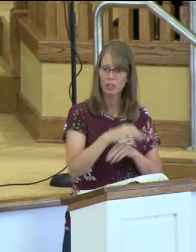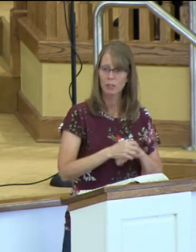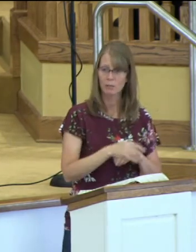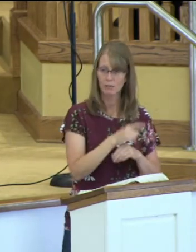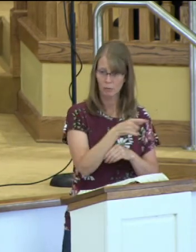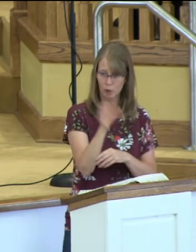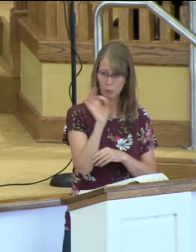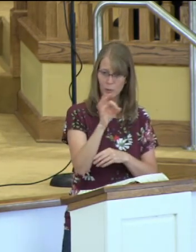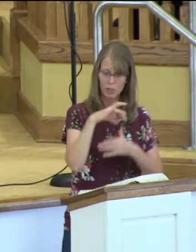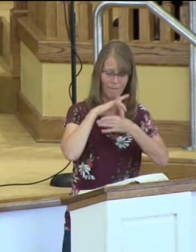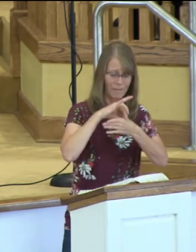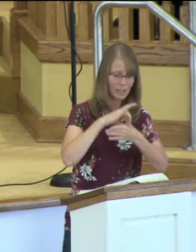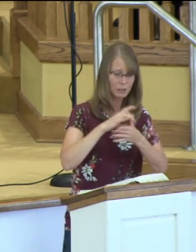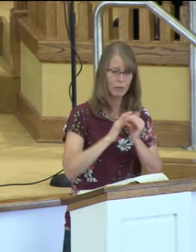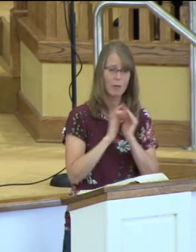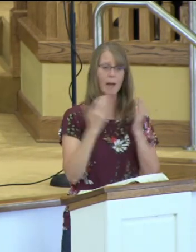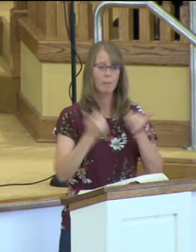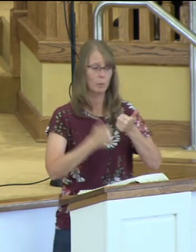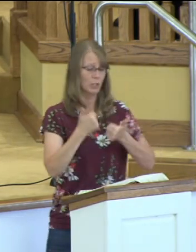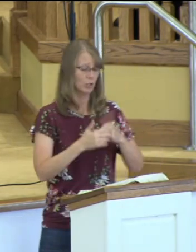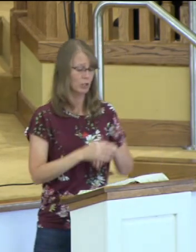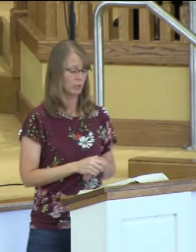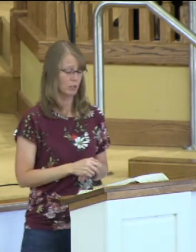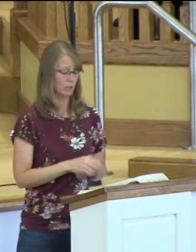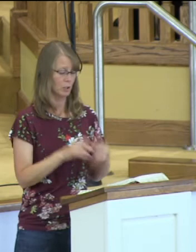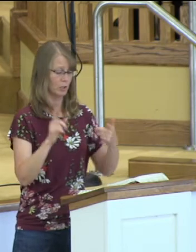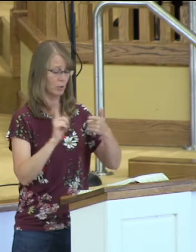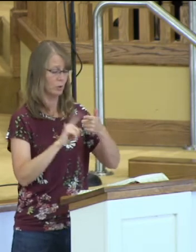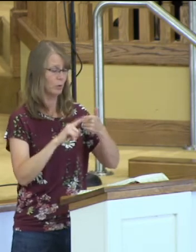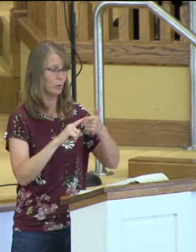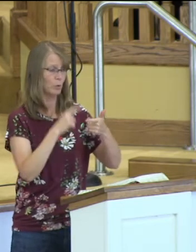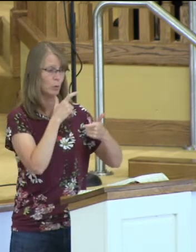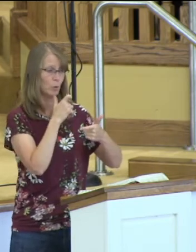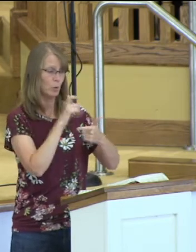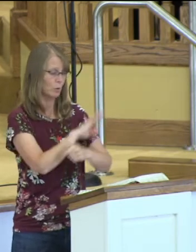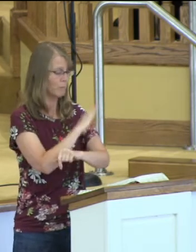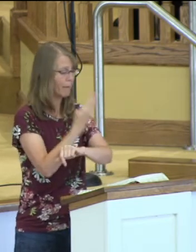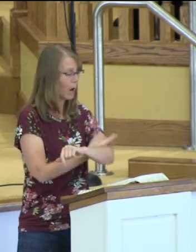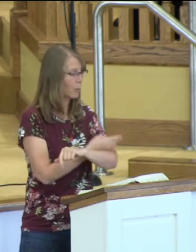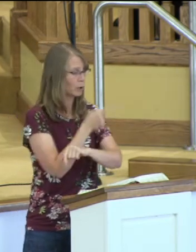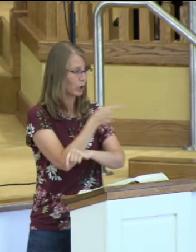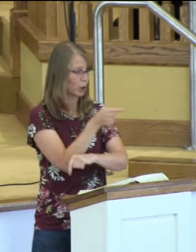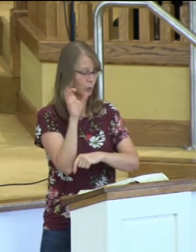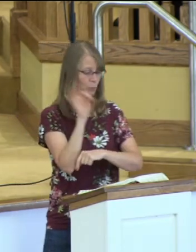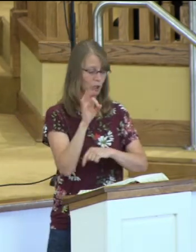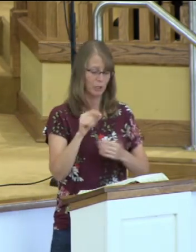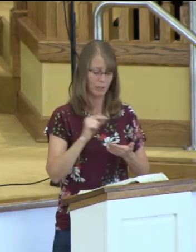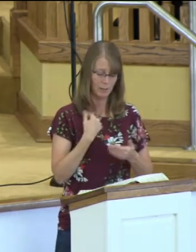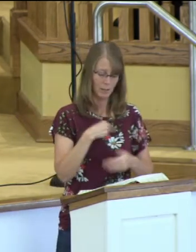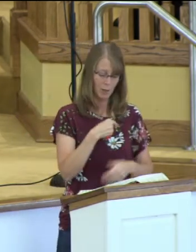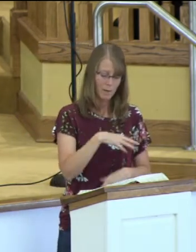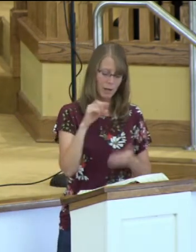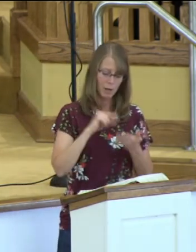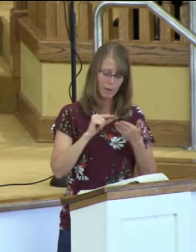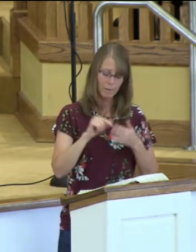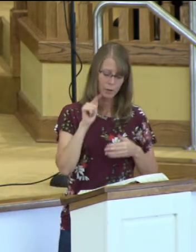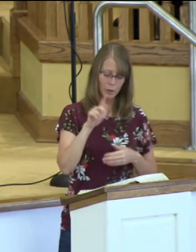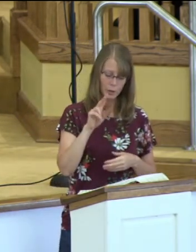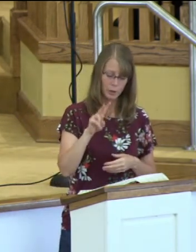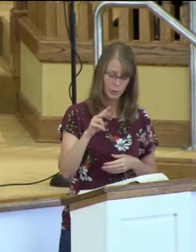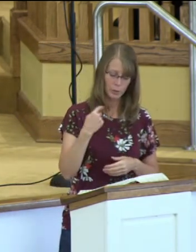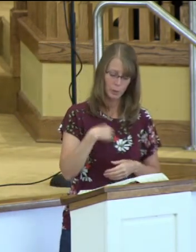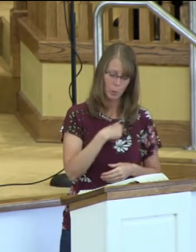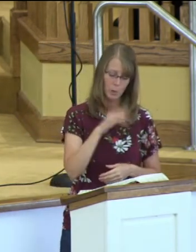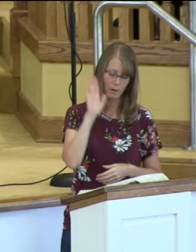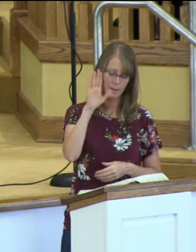a Bible message? Number two, whose power are you preaching that message? We find in verse 32, and we are his witnesses of these